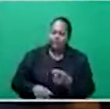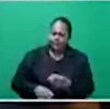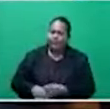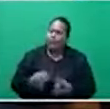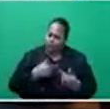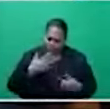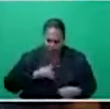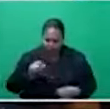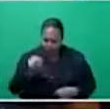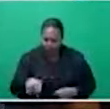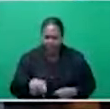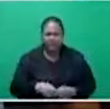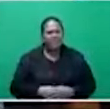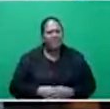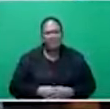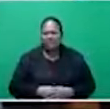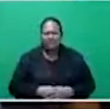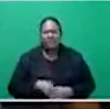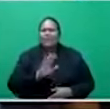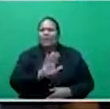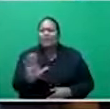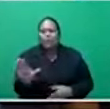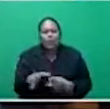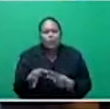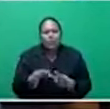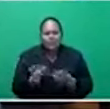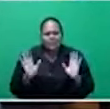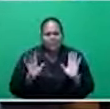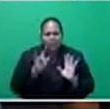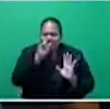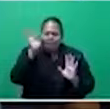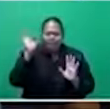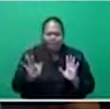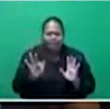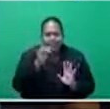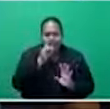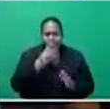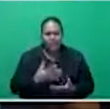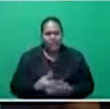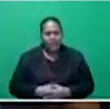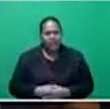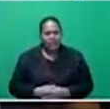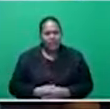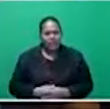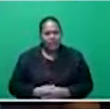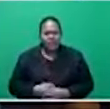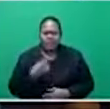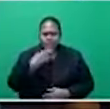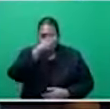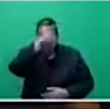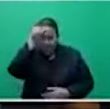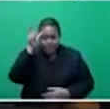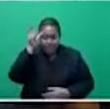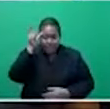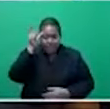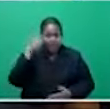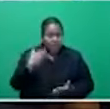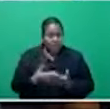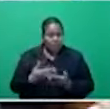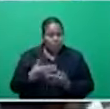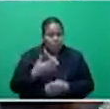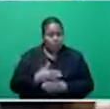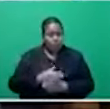here. That's their choice. We can't force them. So what they're saying, these nurses who are being demanded overseas, you're